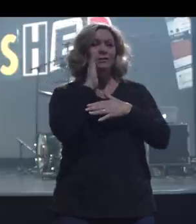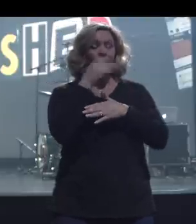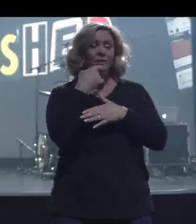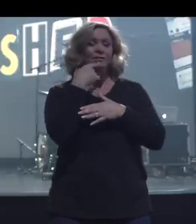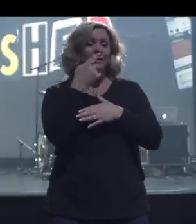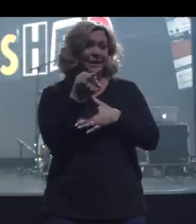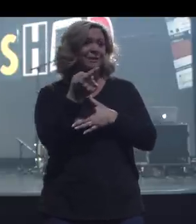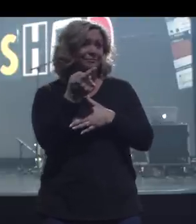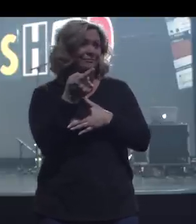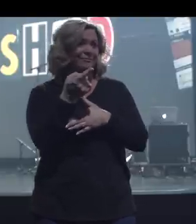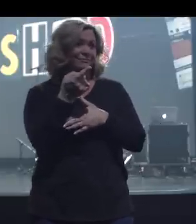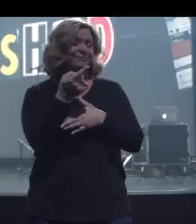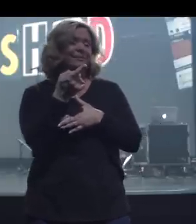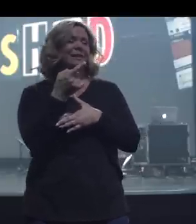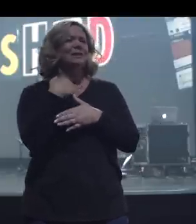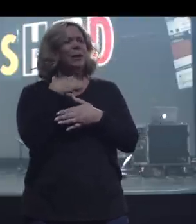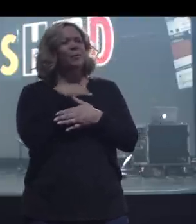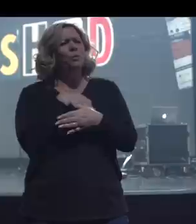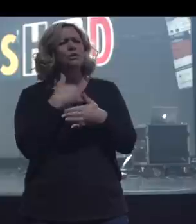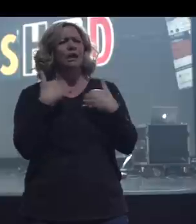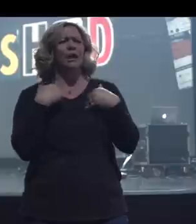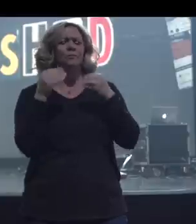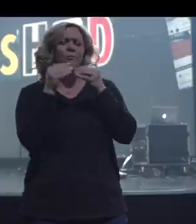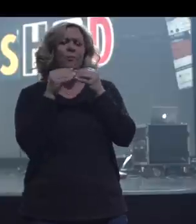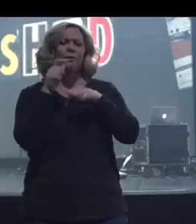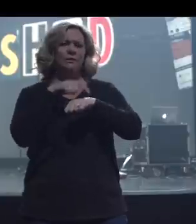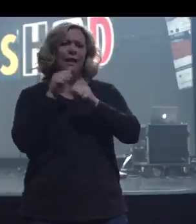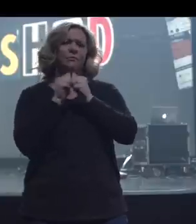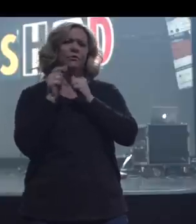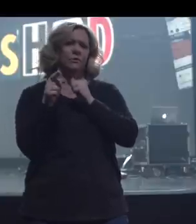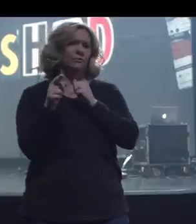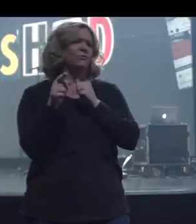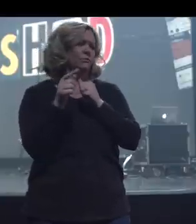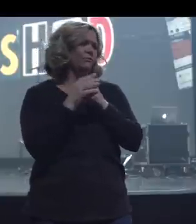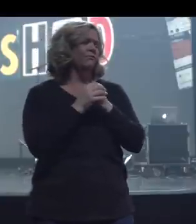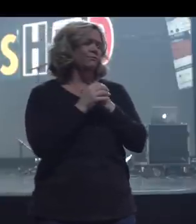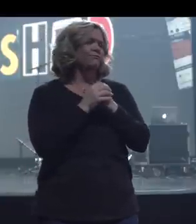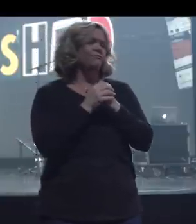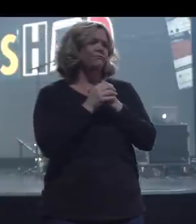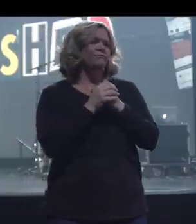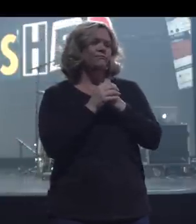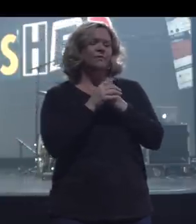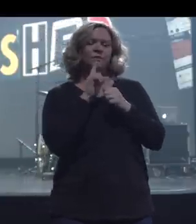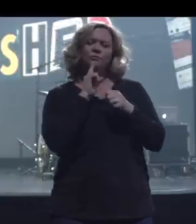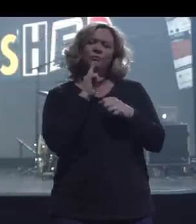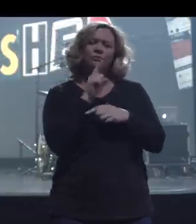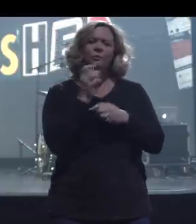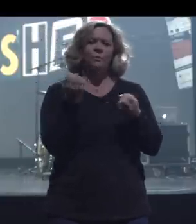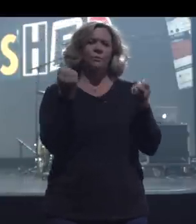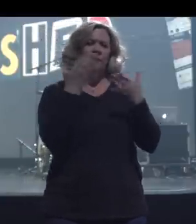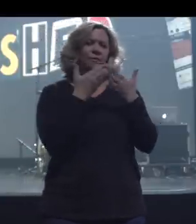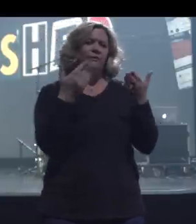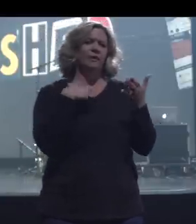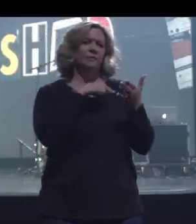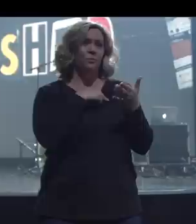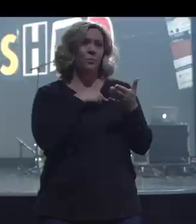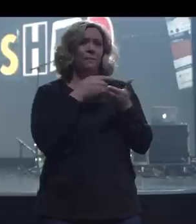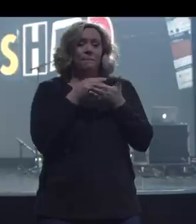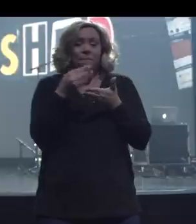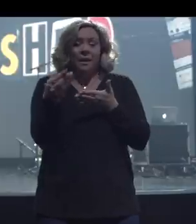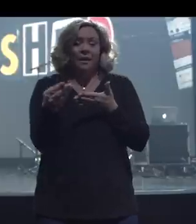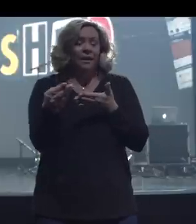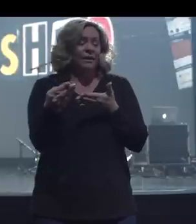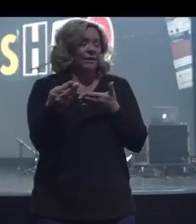and likely will say to you, is I wish I had more of your time. And isn't it true that many of the things we consume and